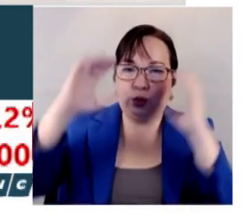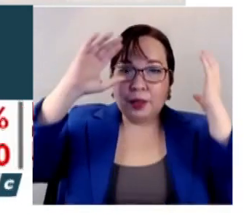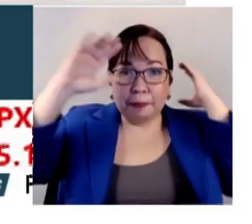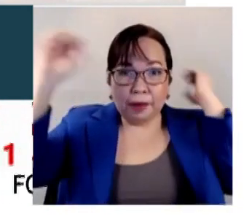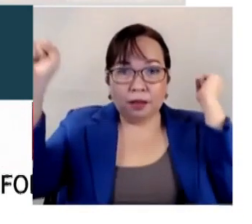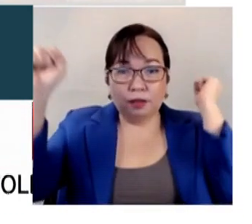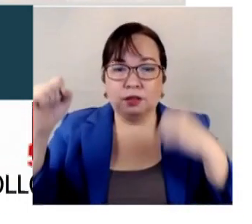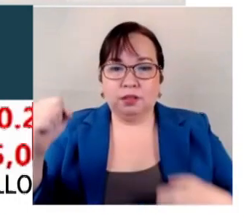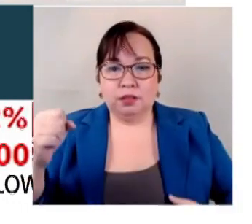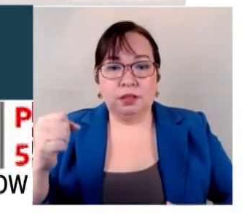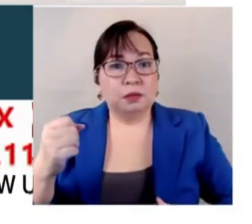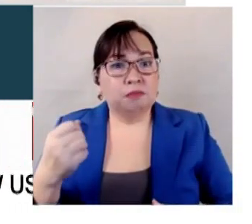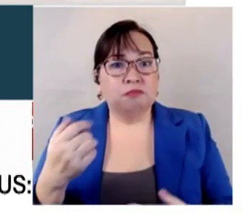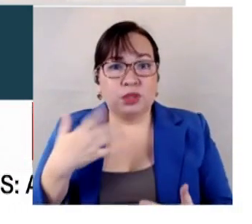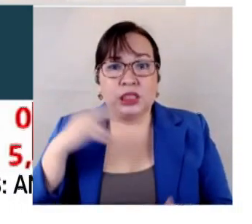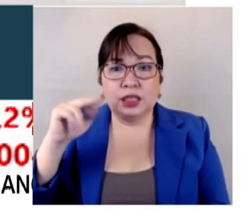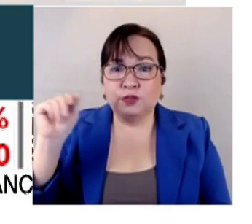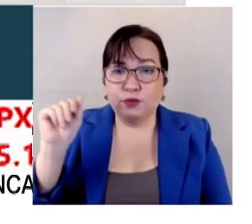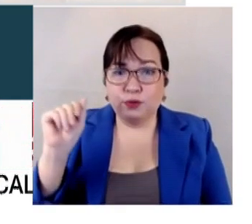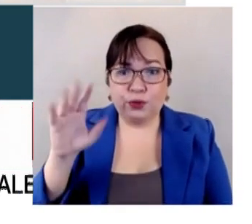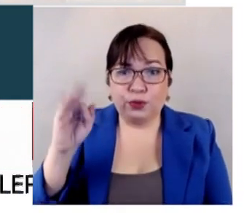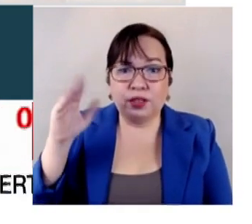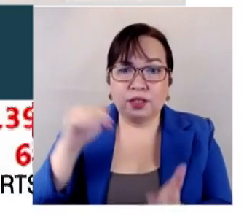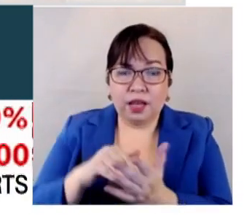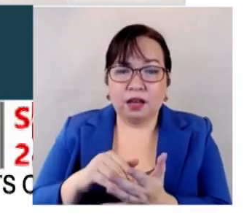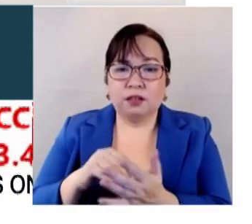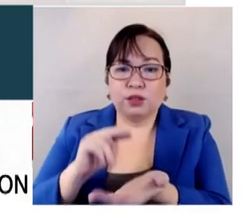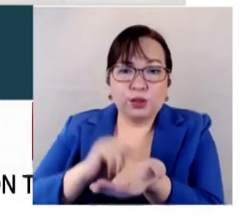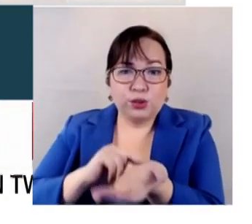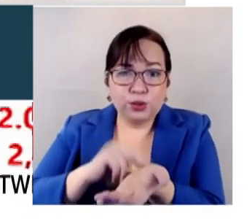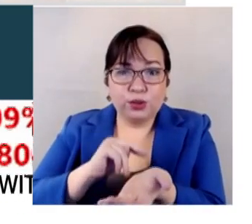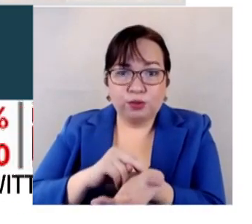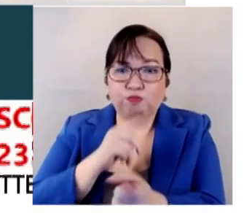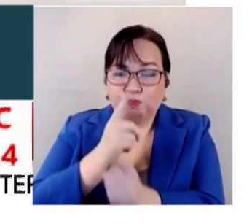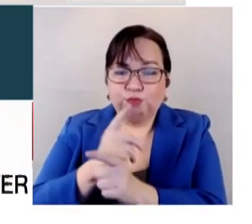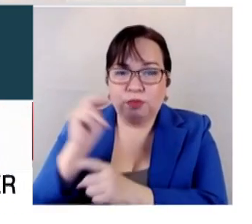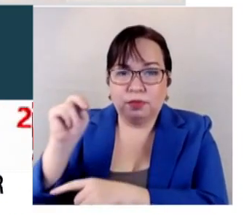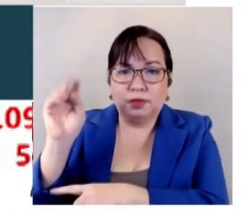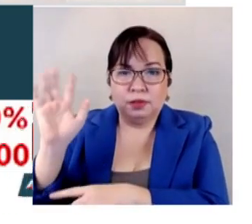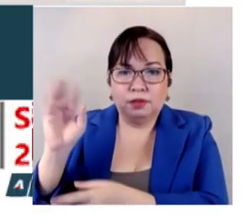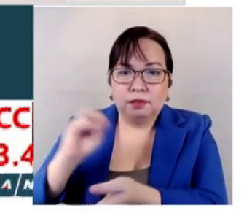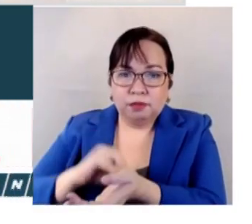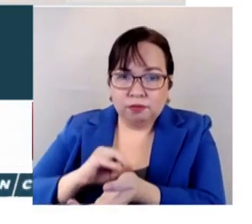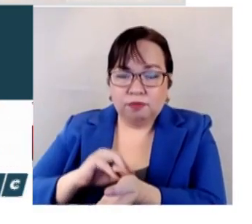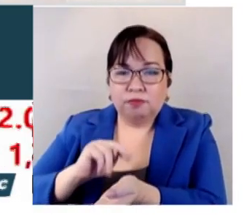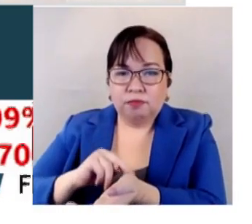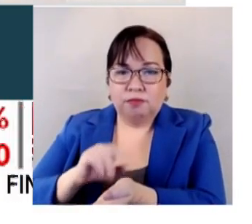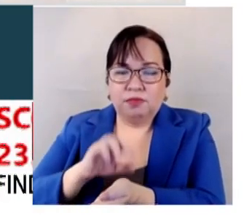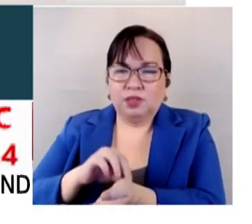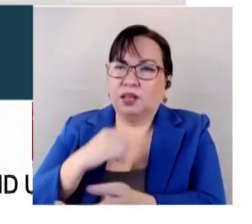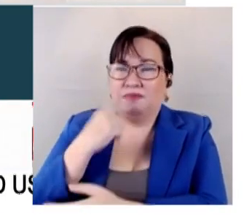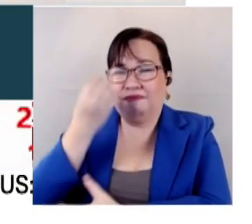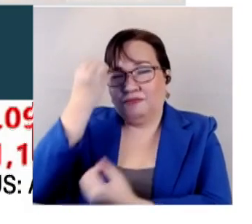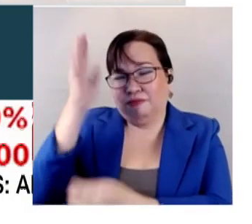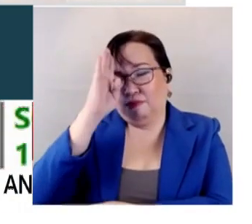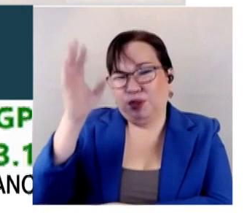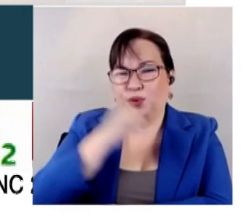need 15,000 nurses and healthcare workers. Kaya lang sabi ko, hindi namin kaya yan.